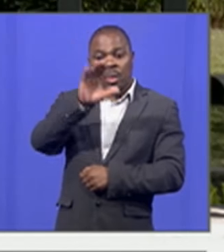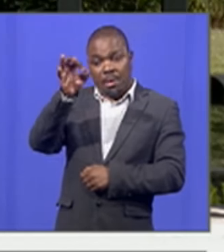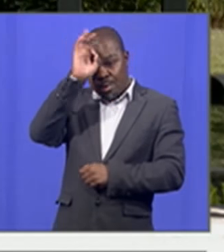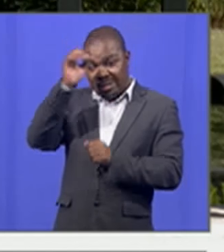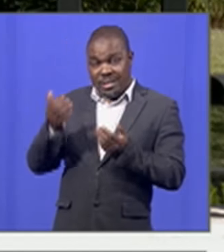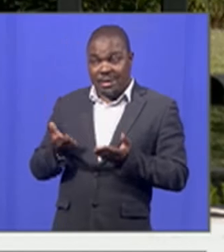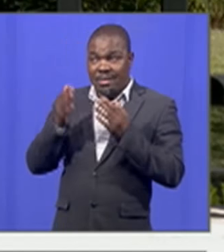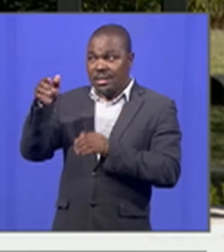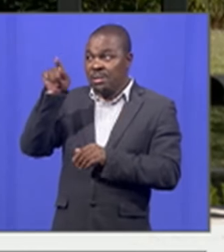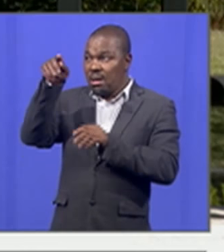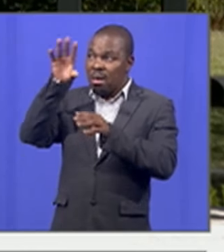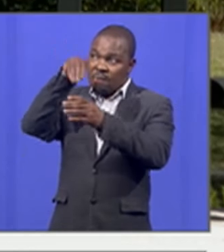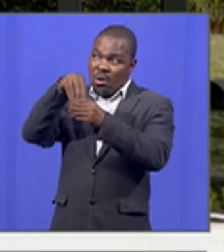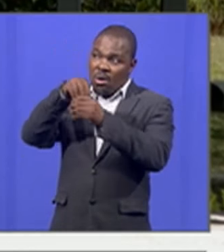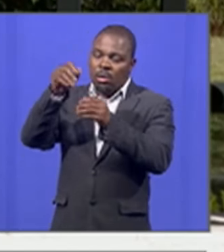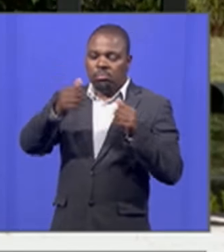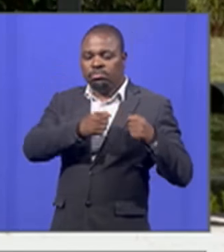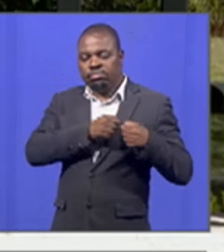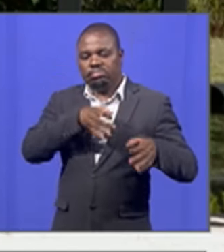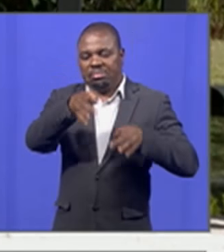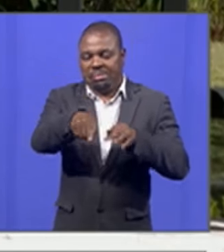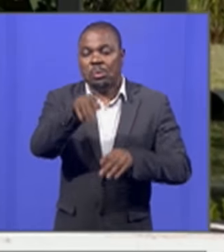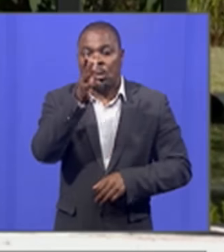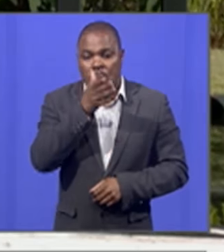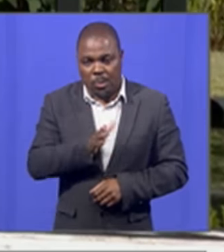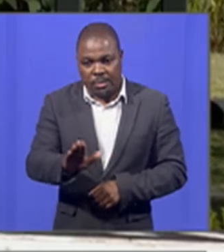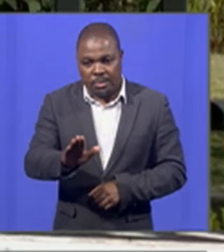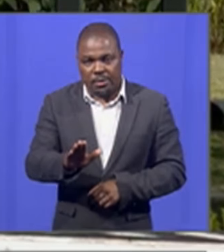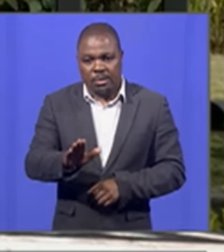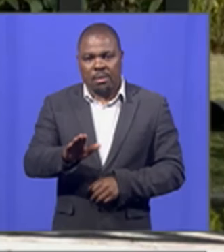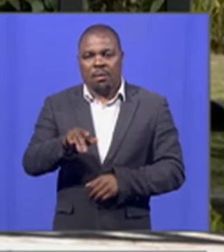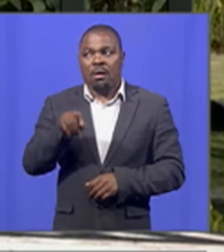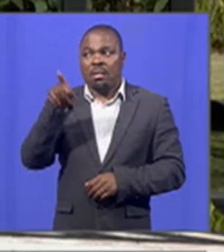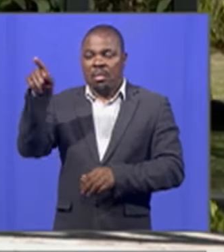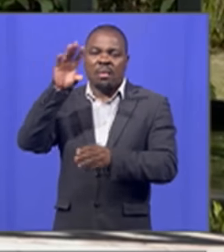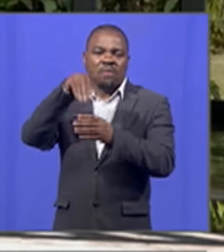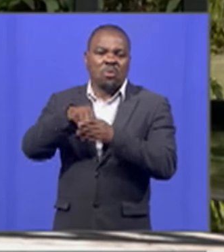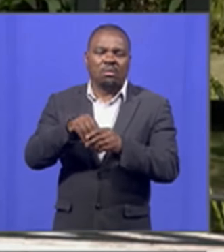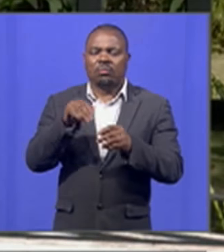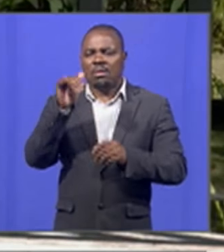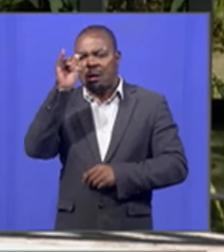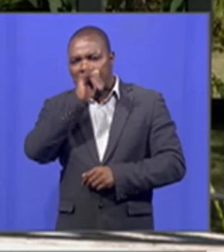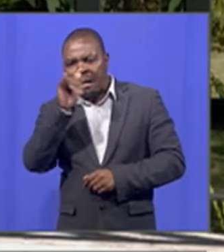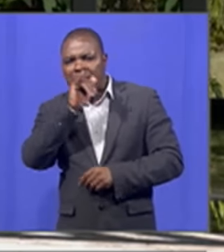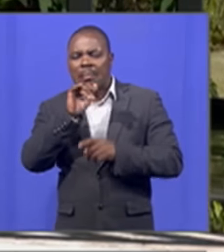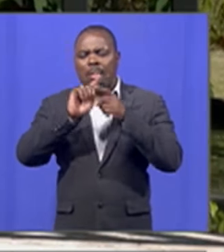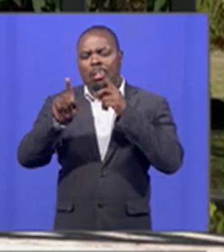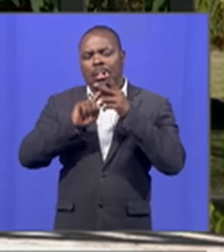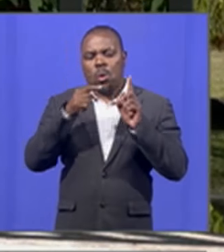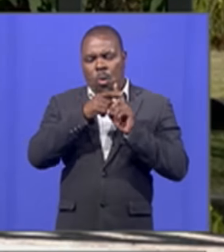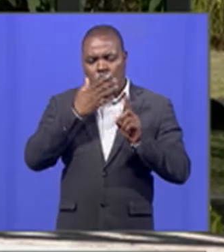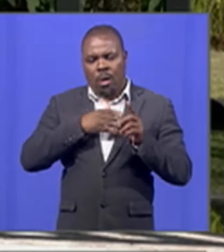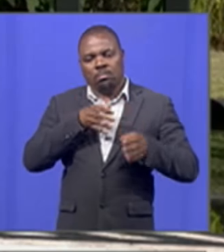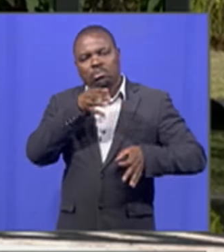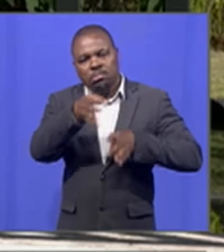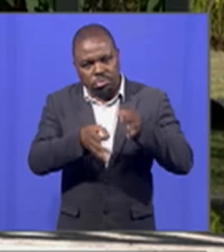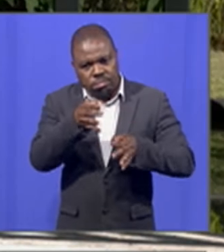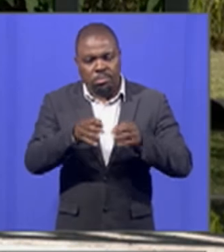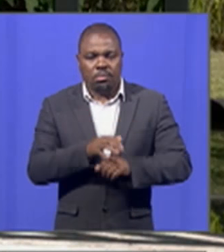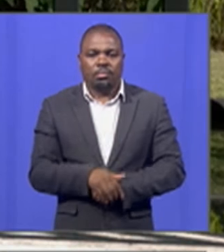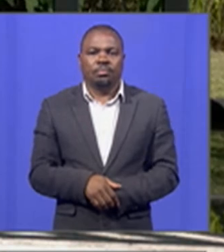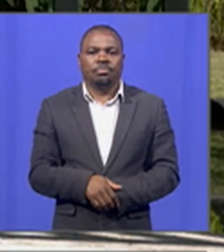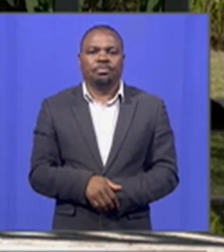Police Services in certain offences and criminal activity.